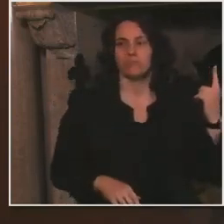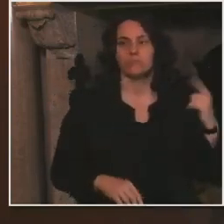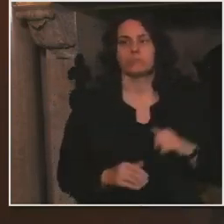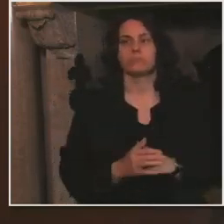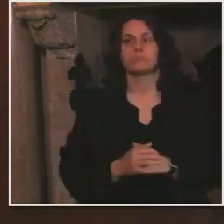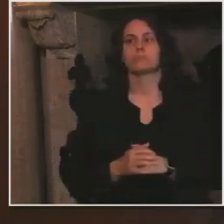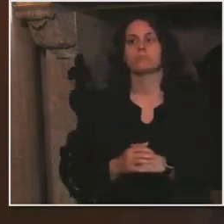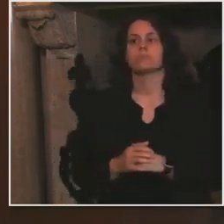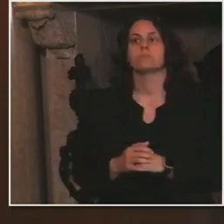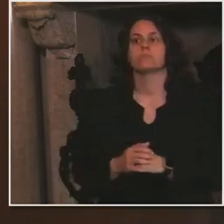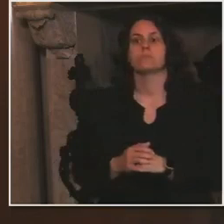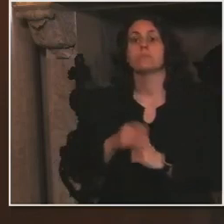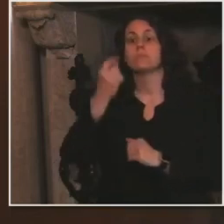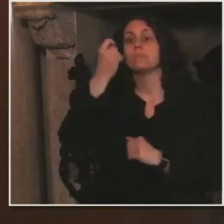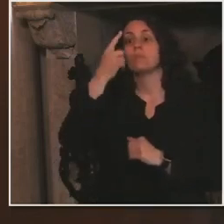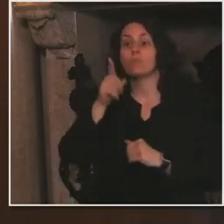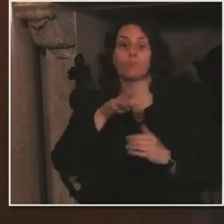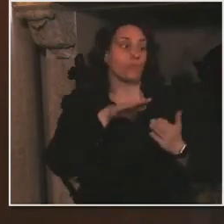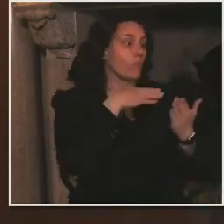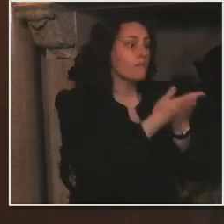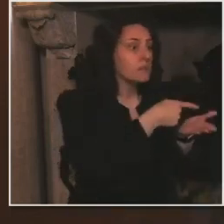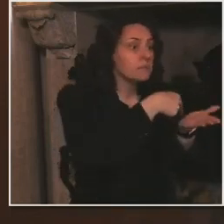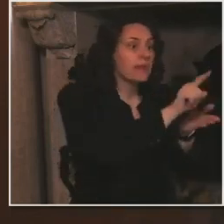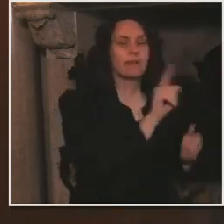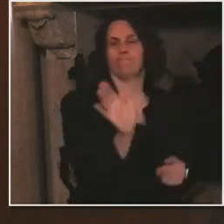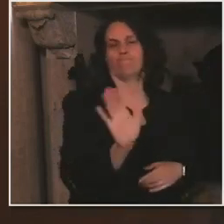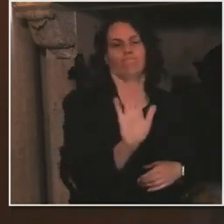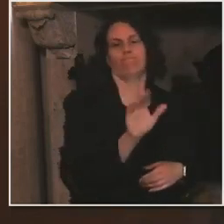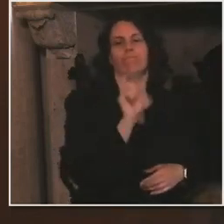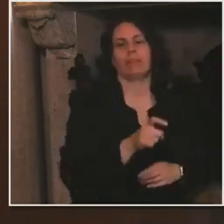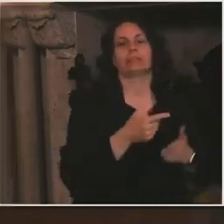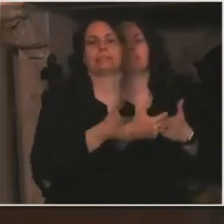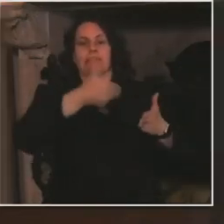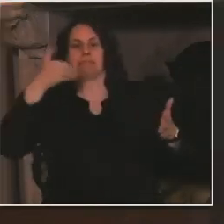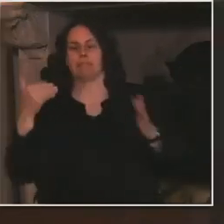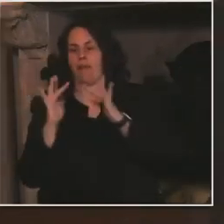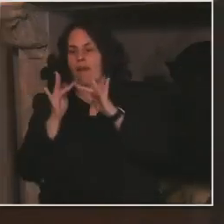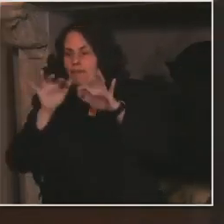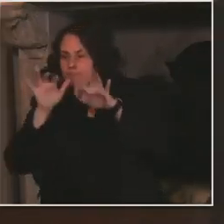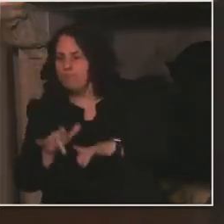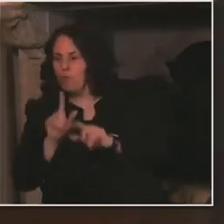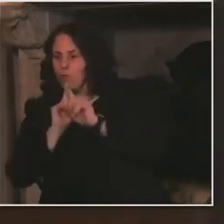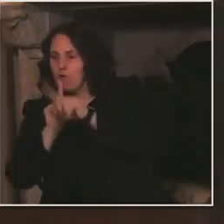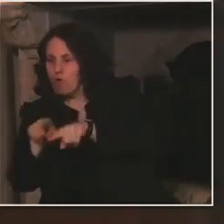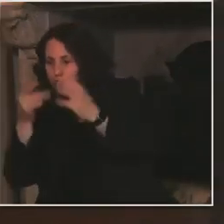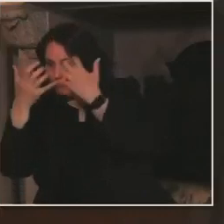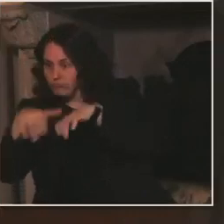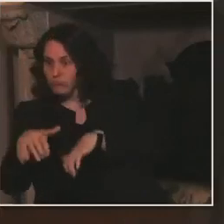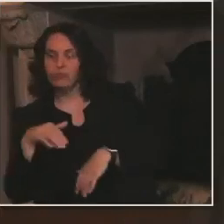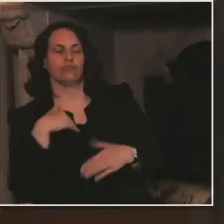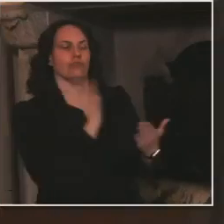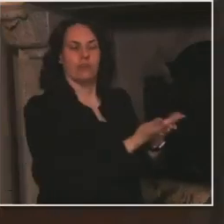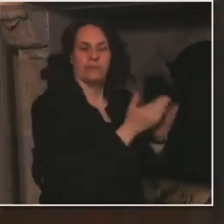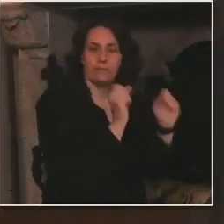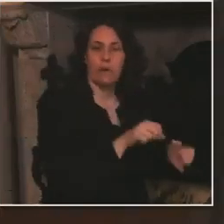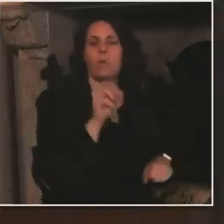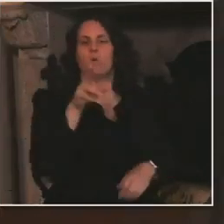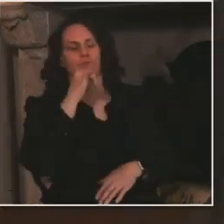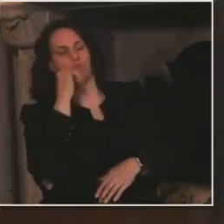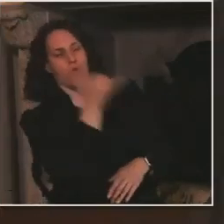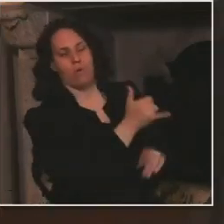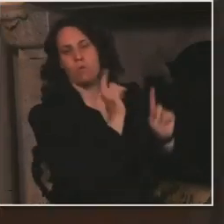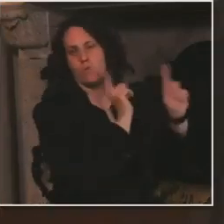and customers can't be inside the business or facility. This is an important step in making sure that while folks are staying safer at